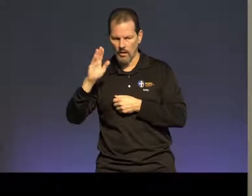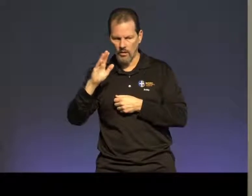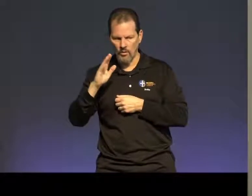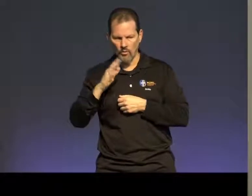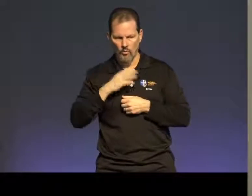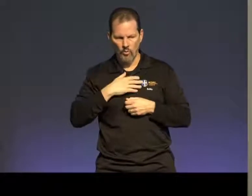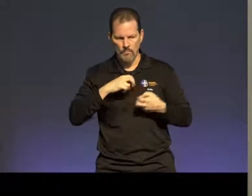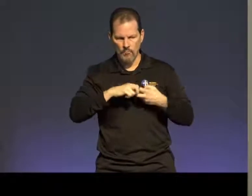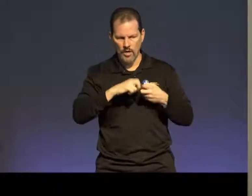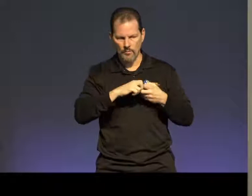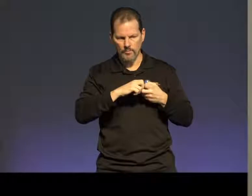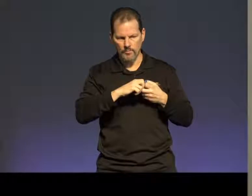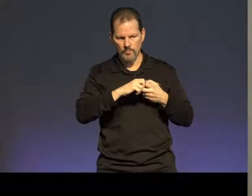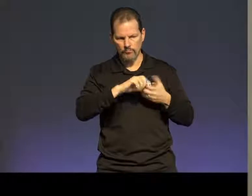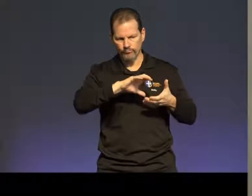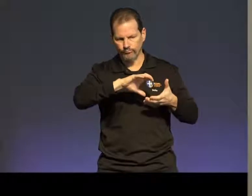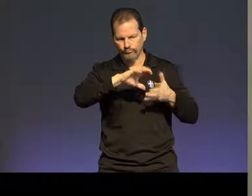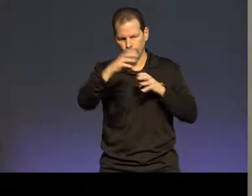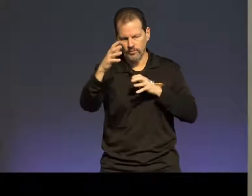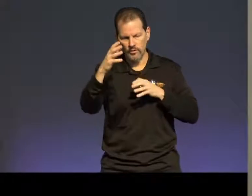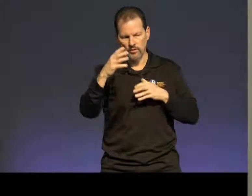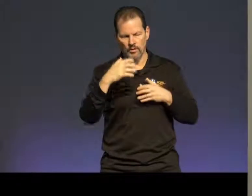enough to see what God is doing?